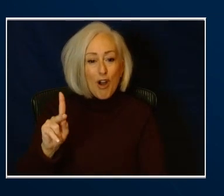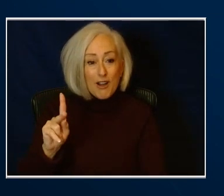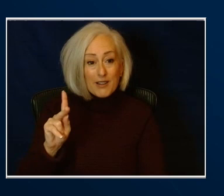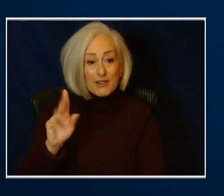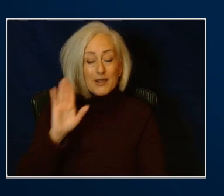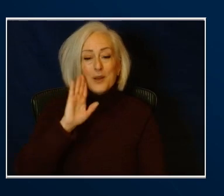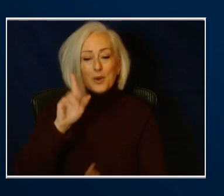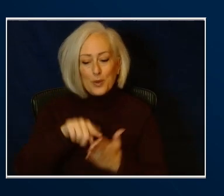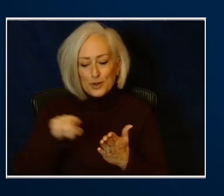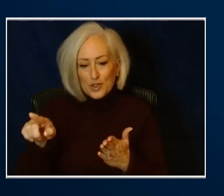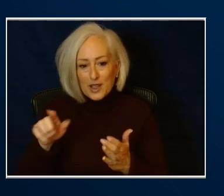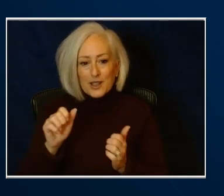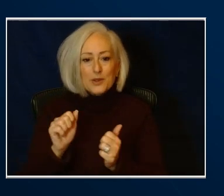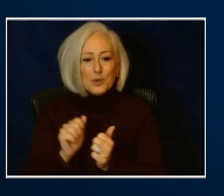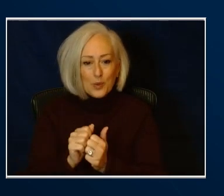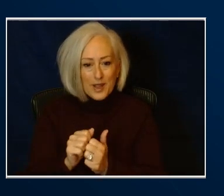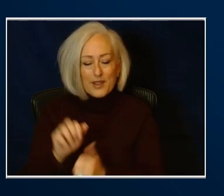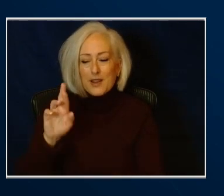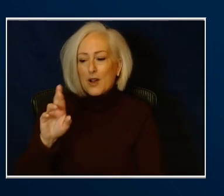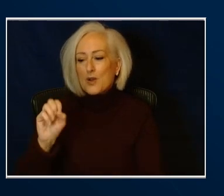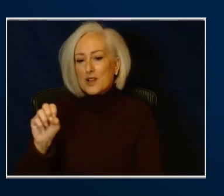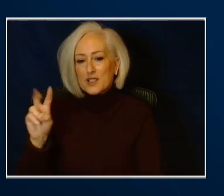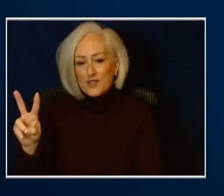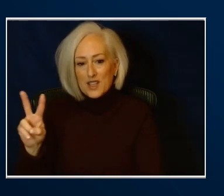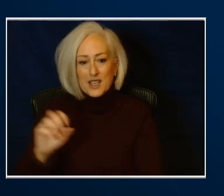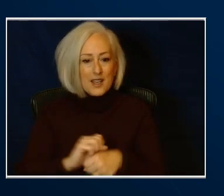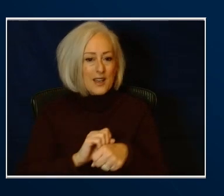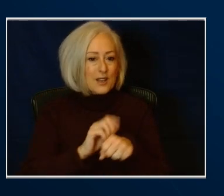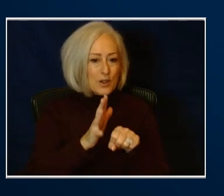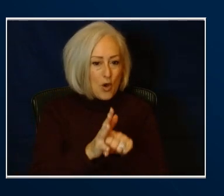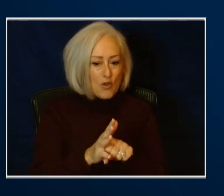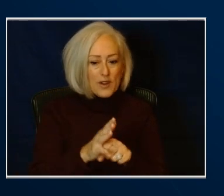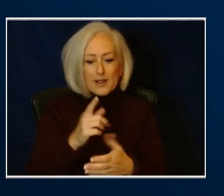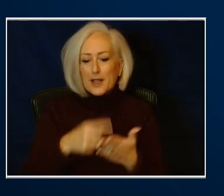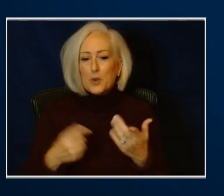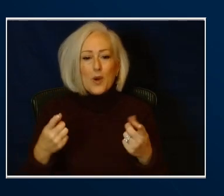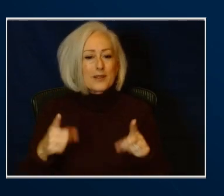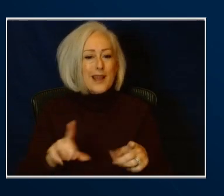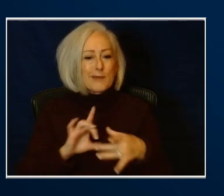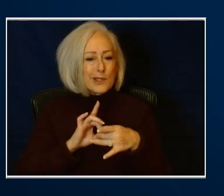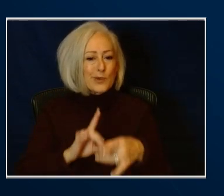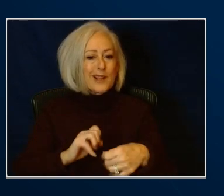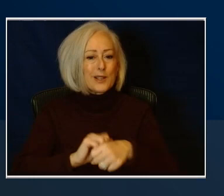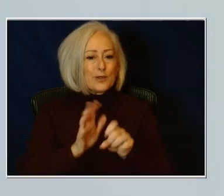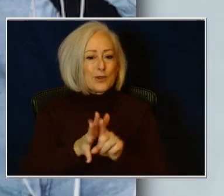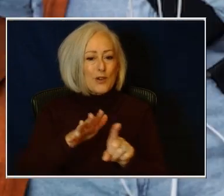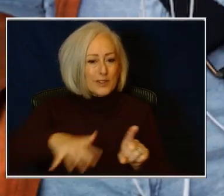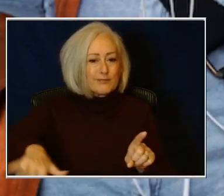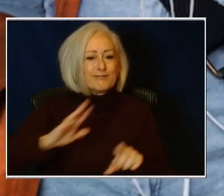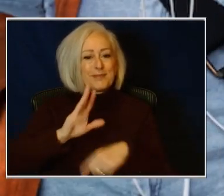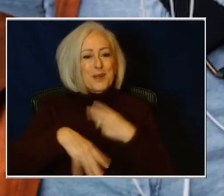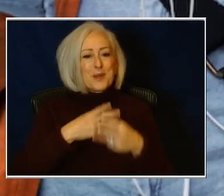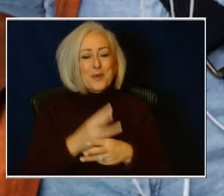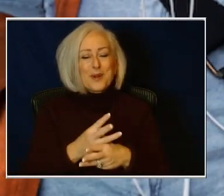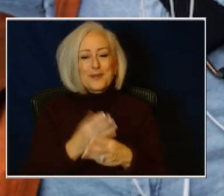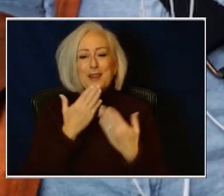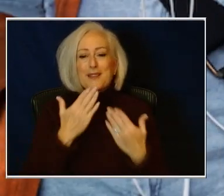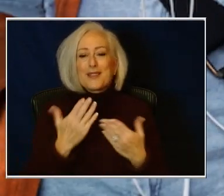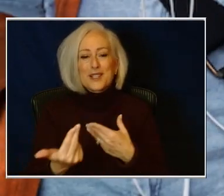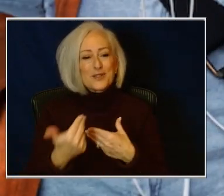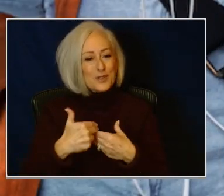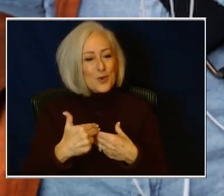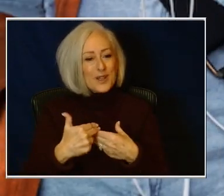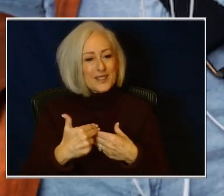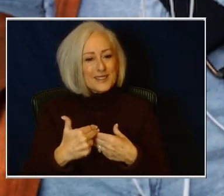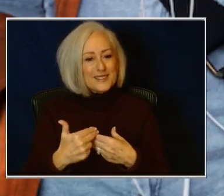RSV cases, and a little bit of stuff, what's going on in the news in the world of COVID. Thank you all for joining us this morning. Questions from our viewers are an